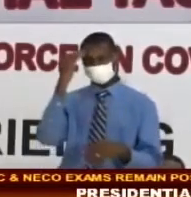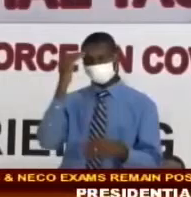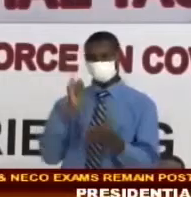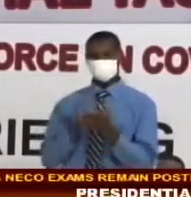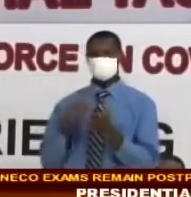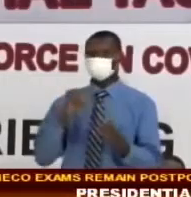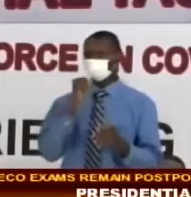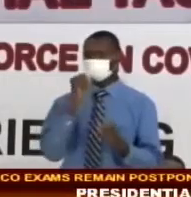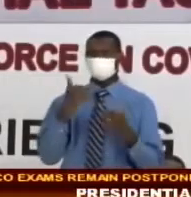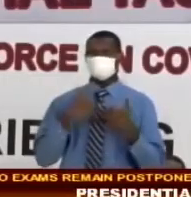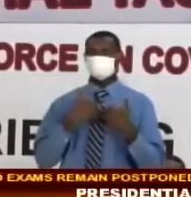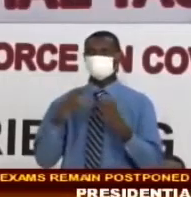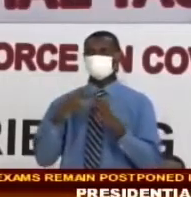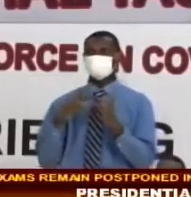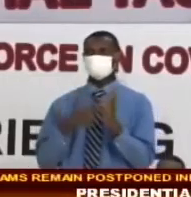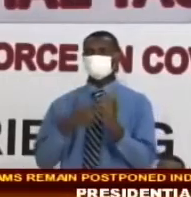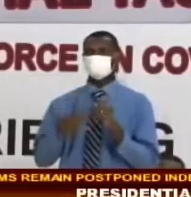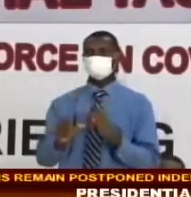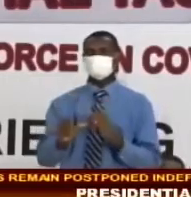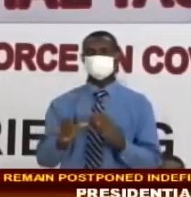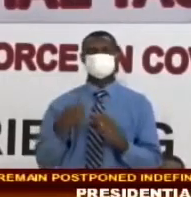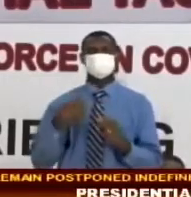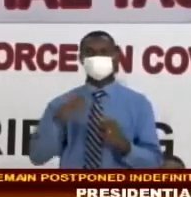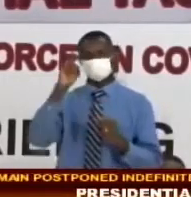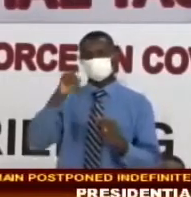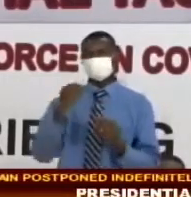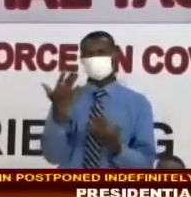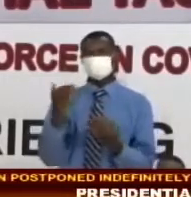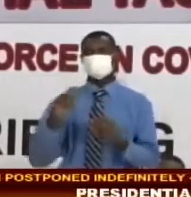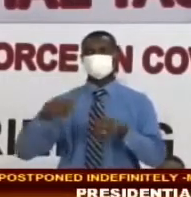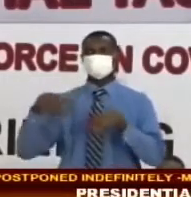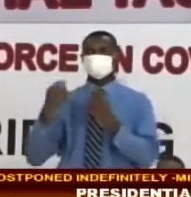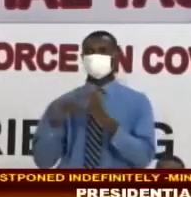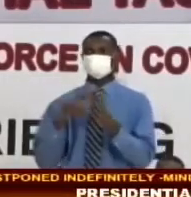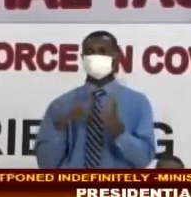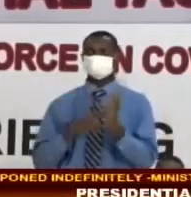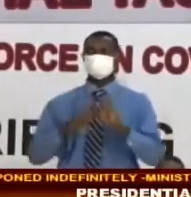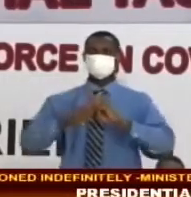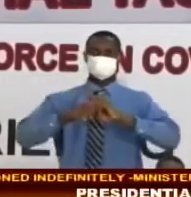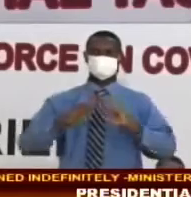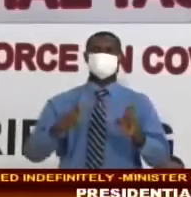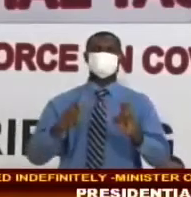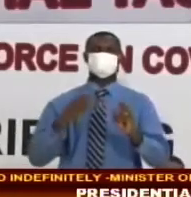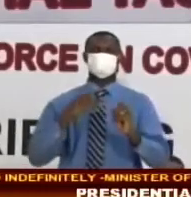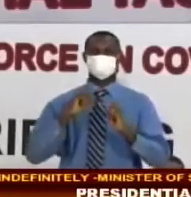So we'll have to wait until the report is ready and we submit it to Mr. President.